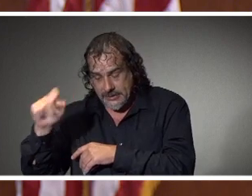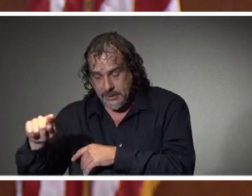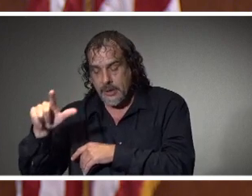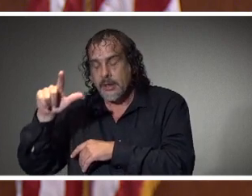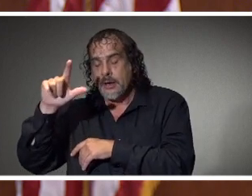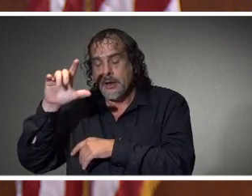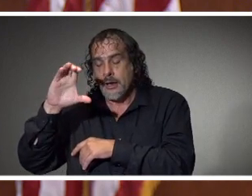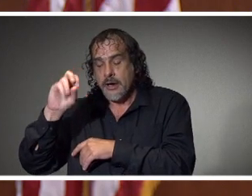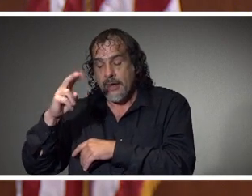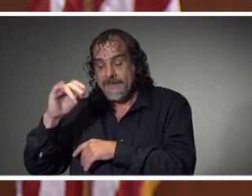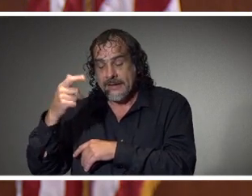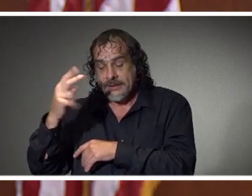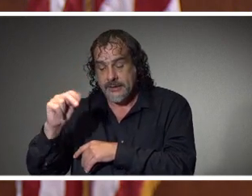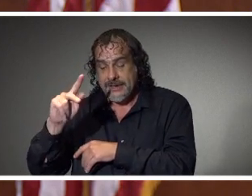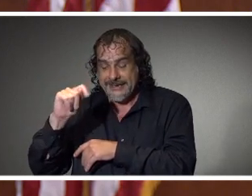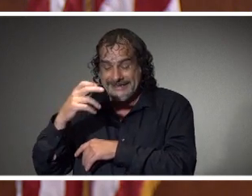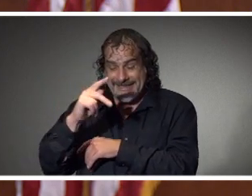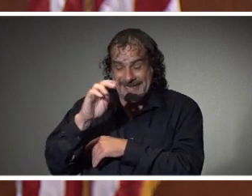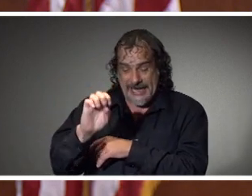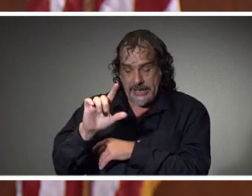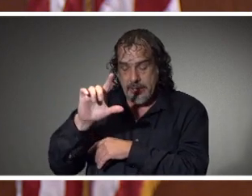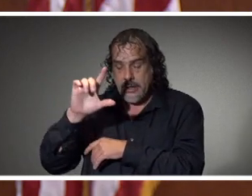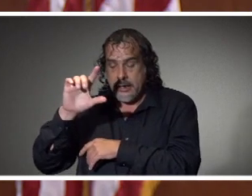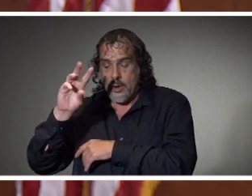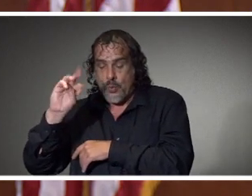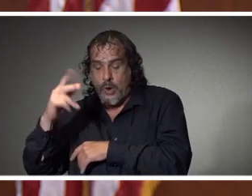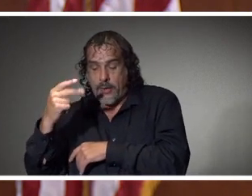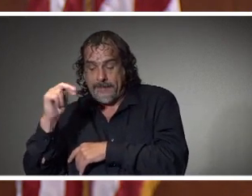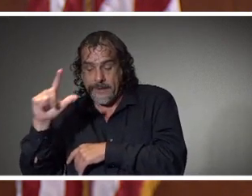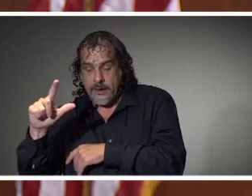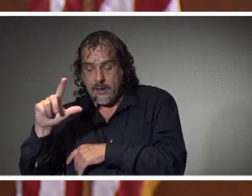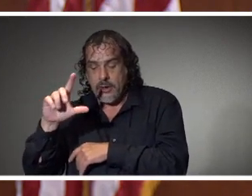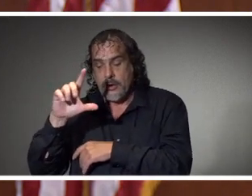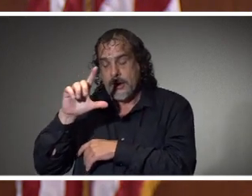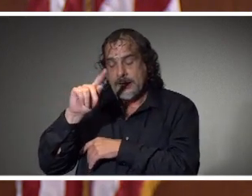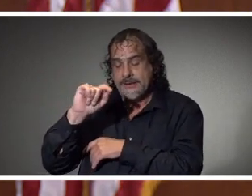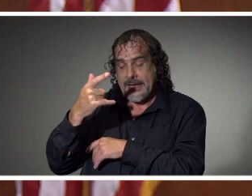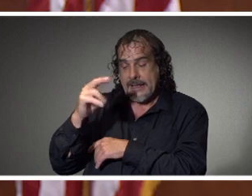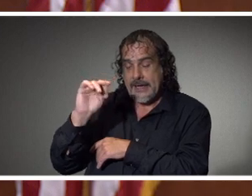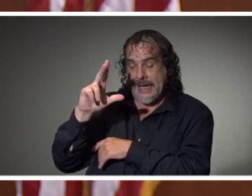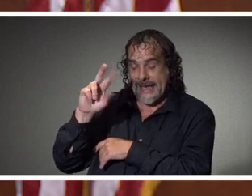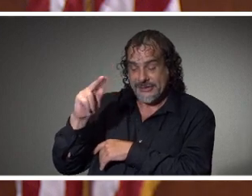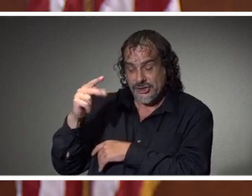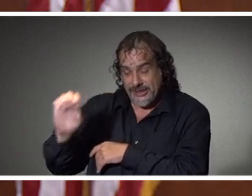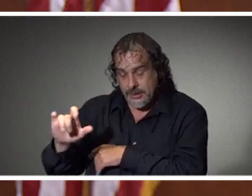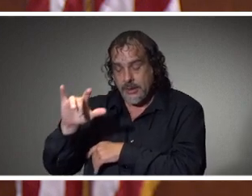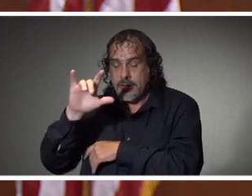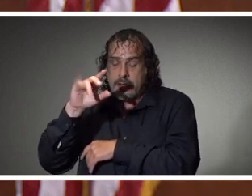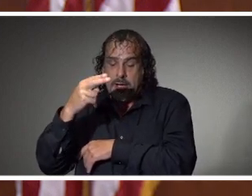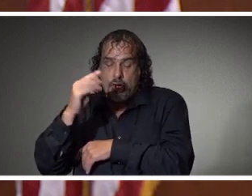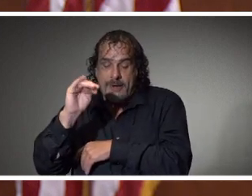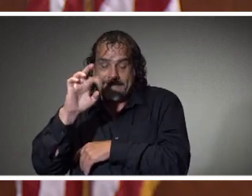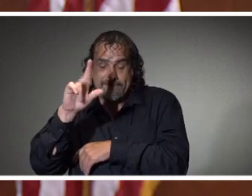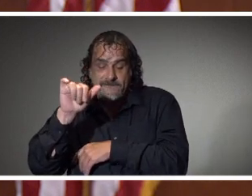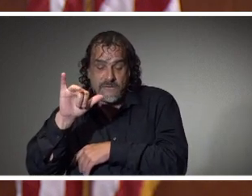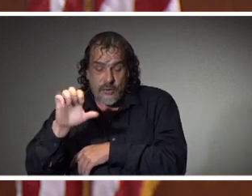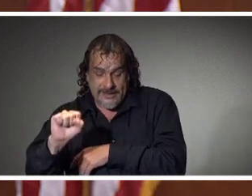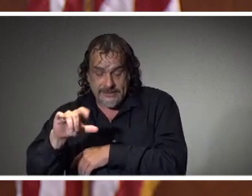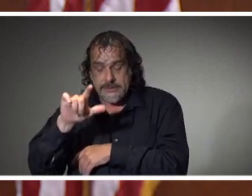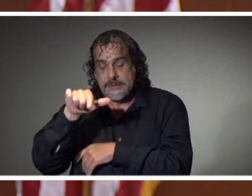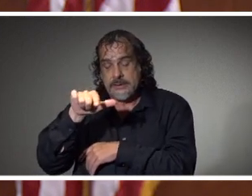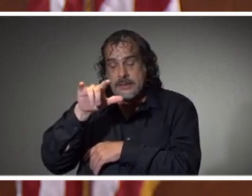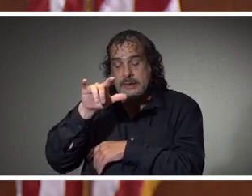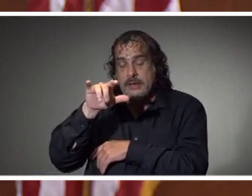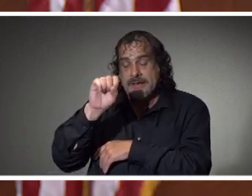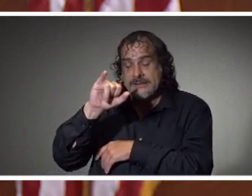and Tallahatchie, in addition to Humphreys and Sharkey, you are on our list. We are monitoring